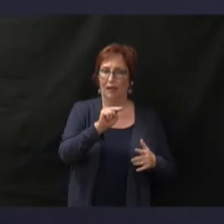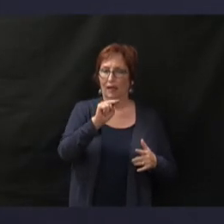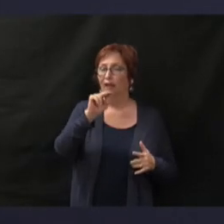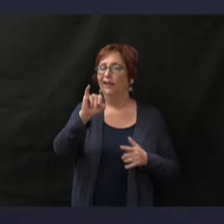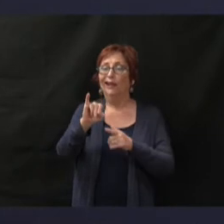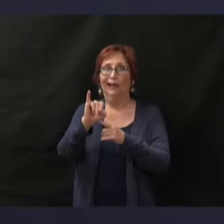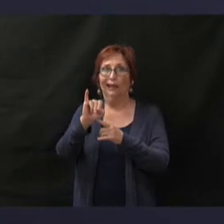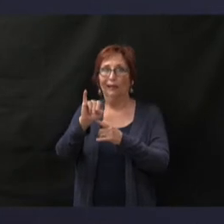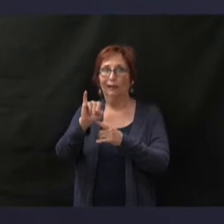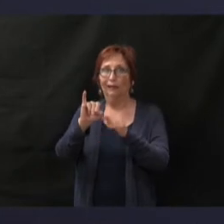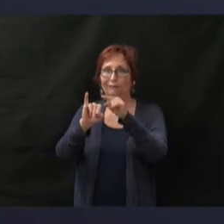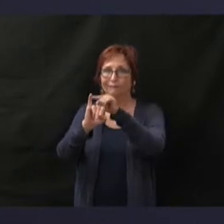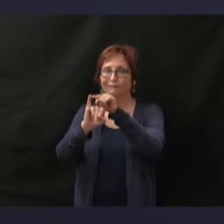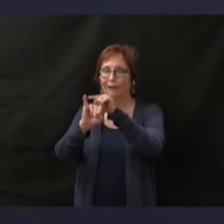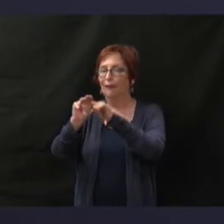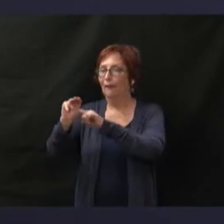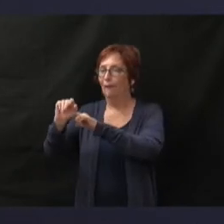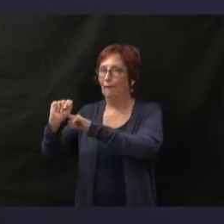Animal.